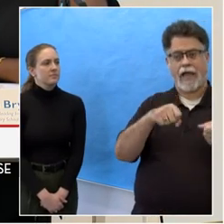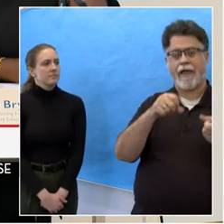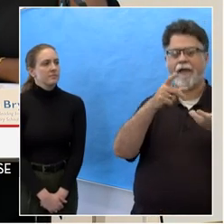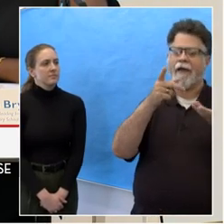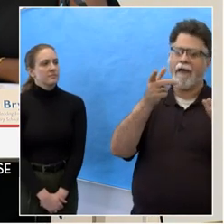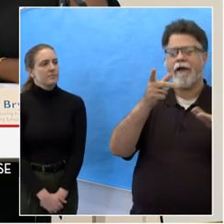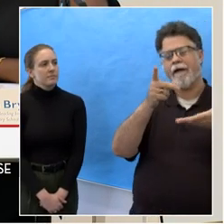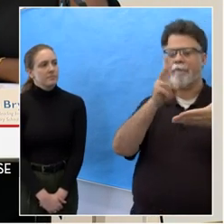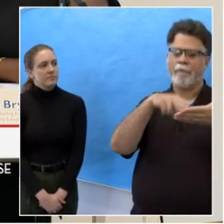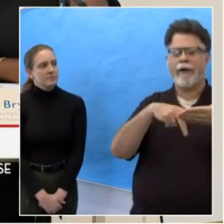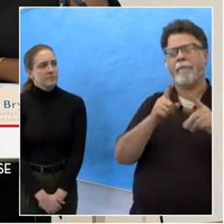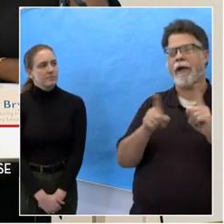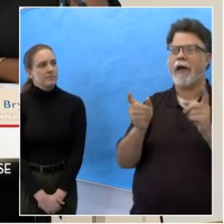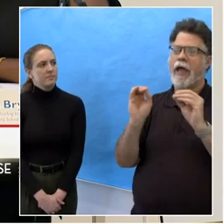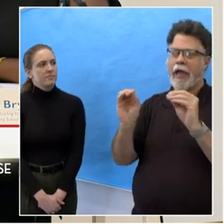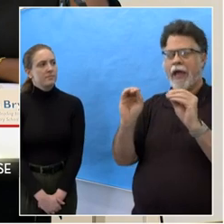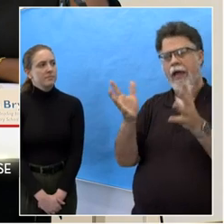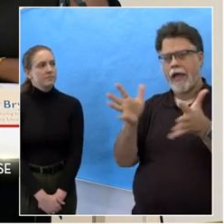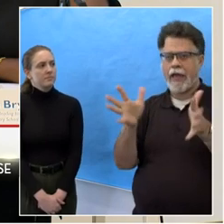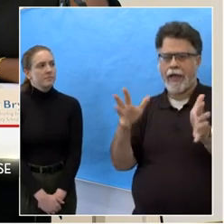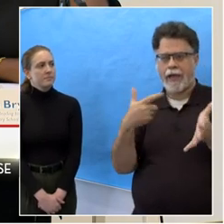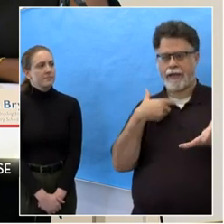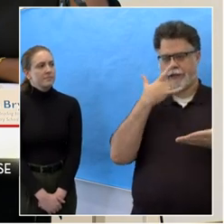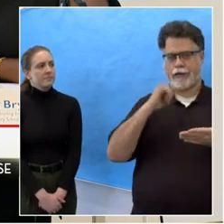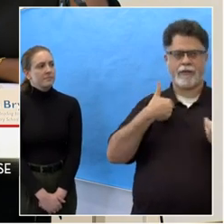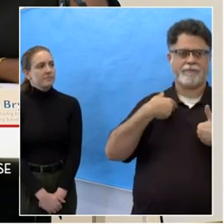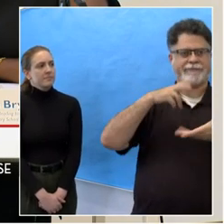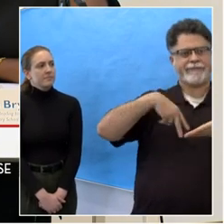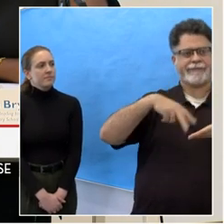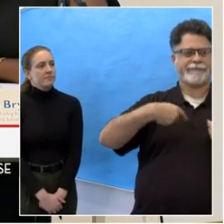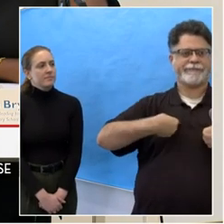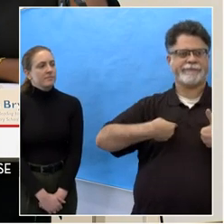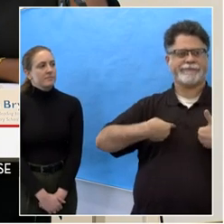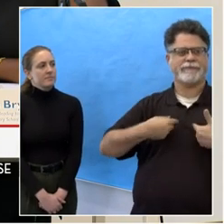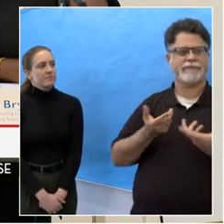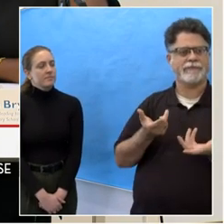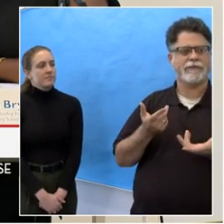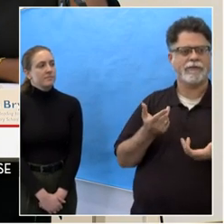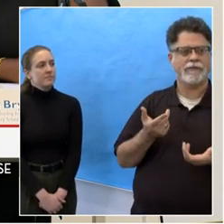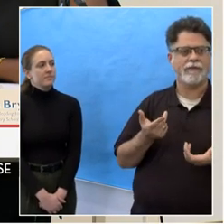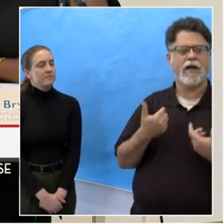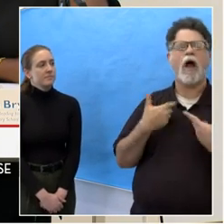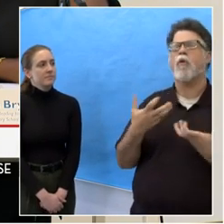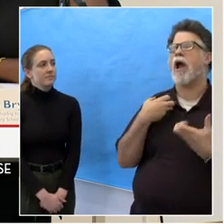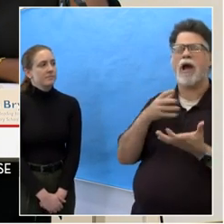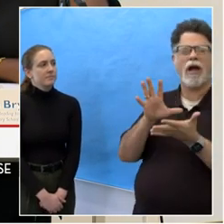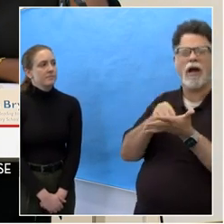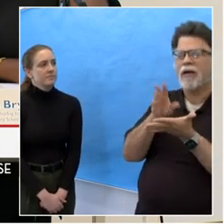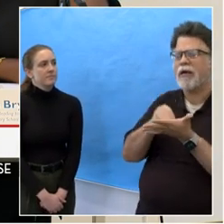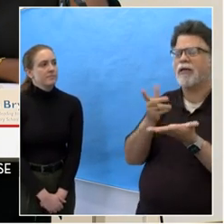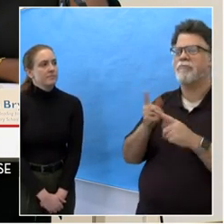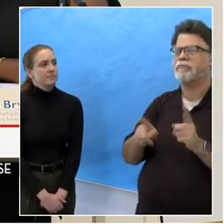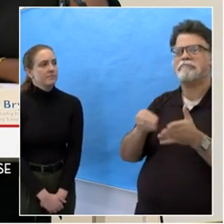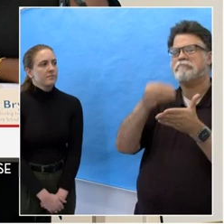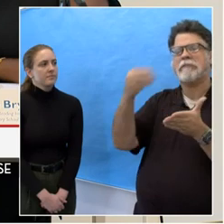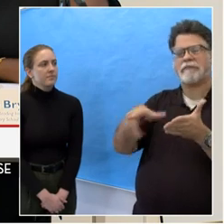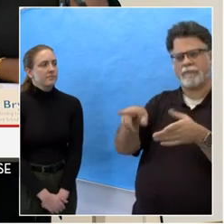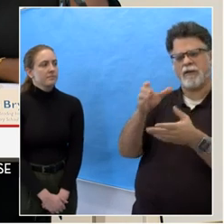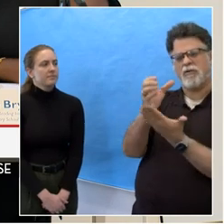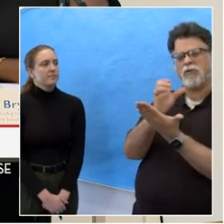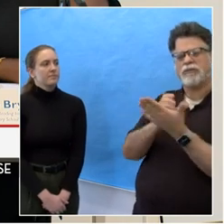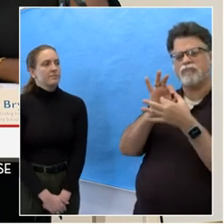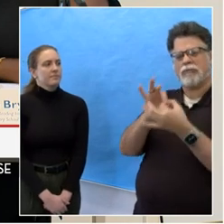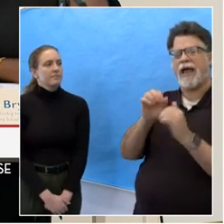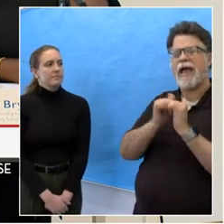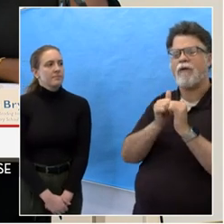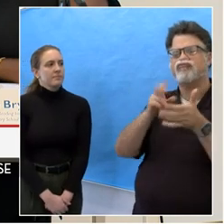to learn, but it's just too expensive. And so in this way, I get really excited